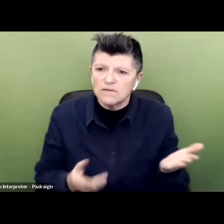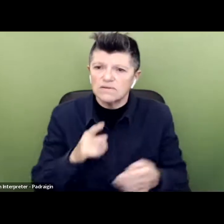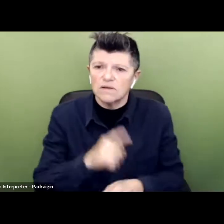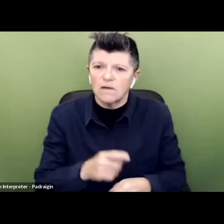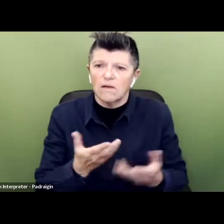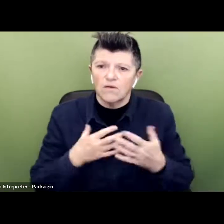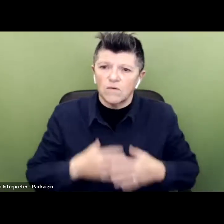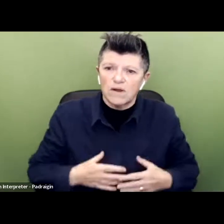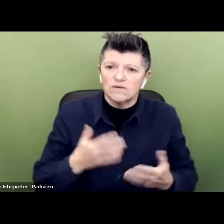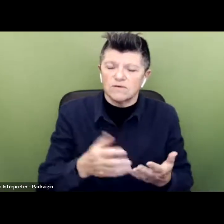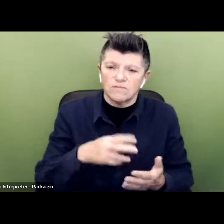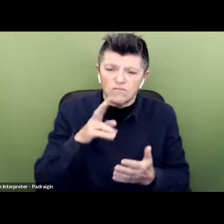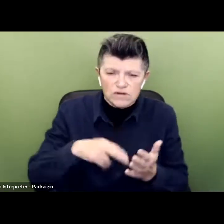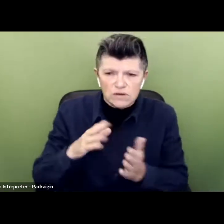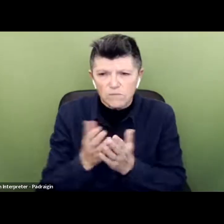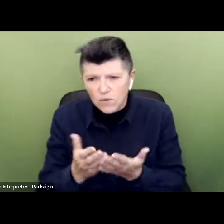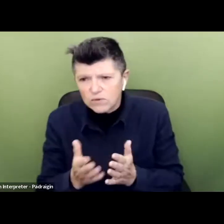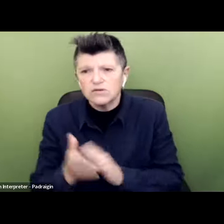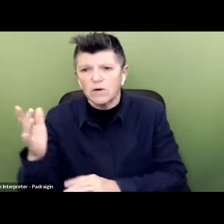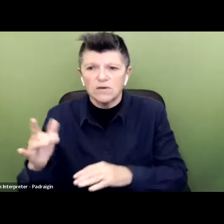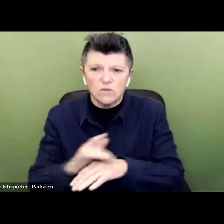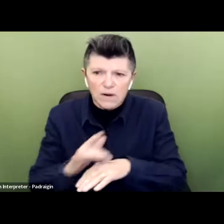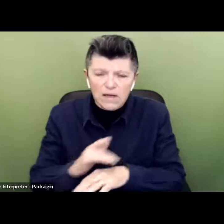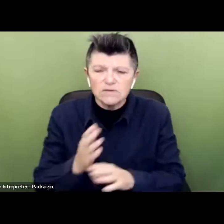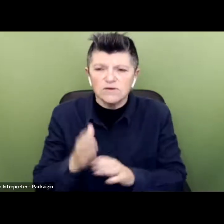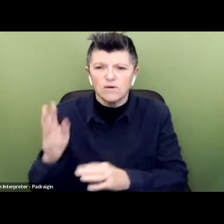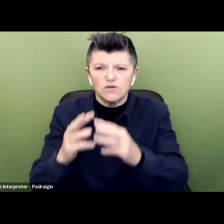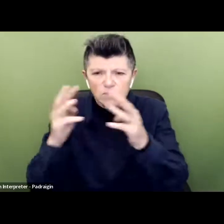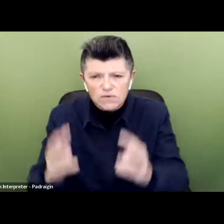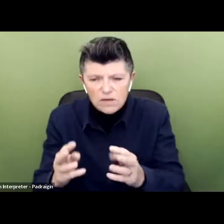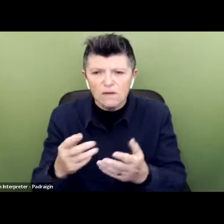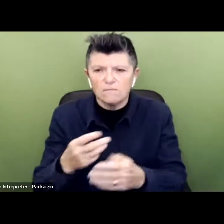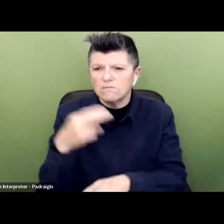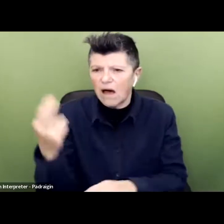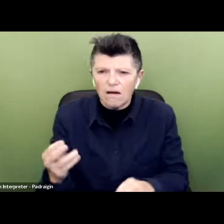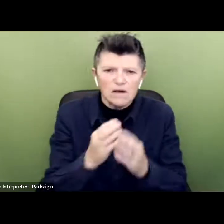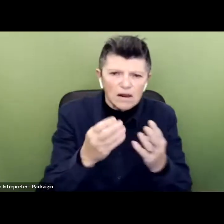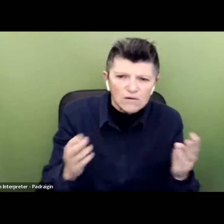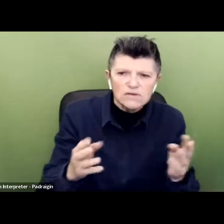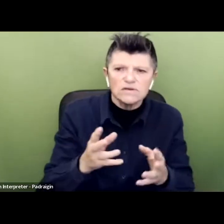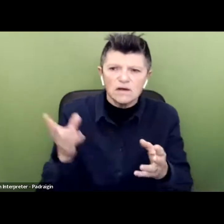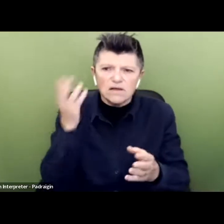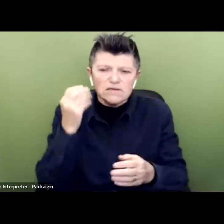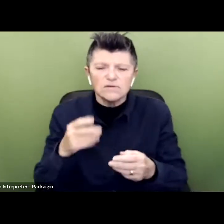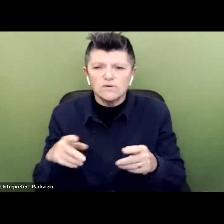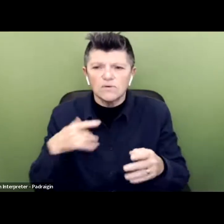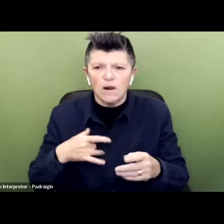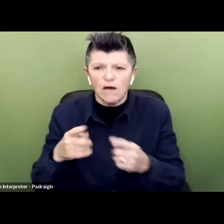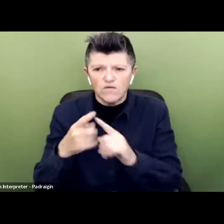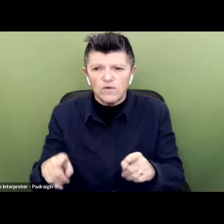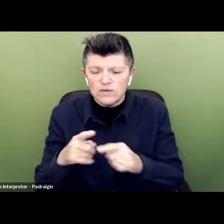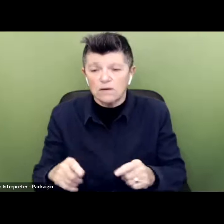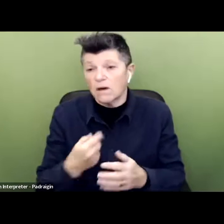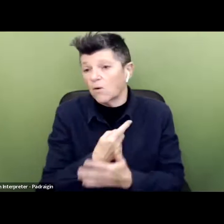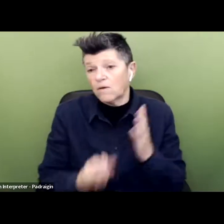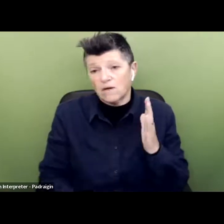and going to plays, going to museums and art galleries, and listening to music live. Well, and that's still important, of course.